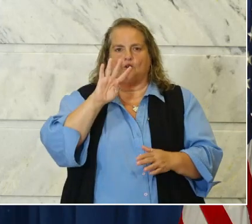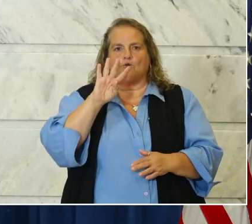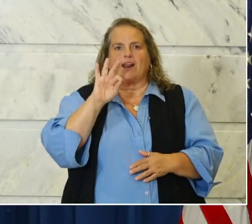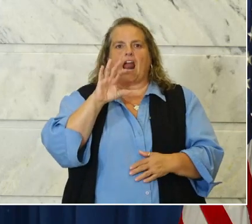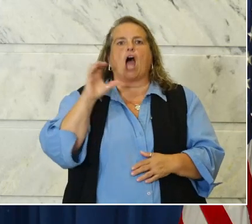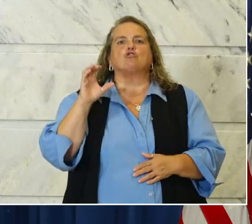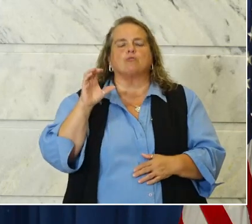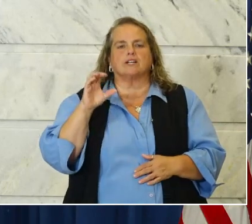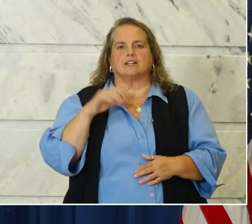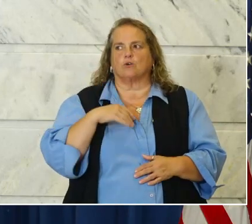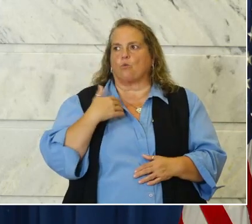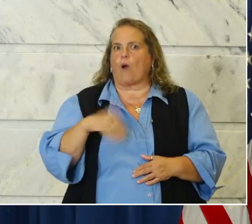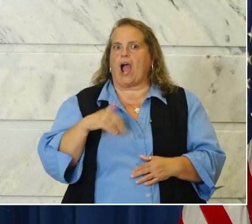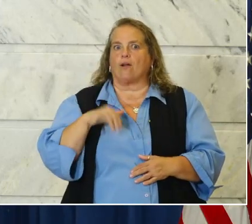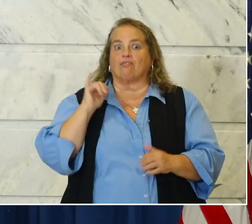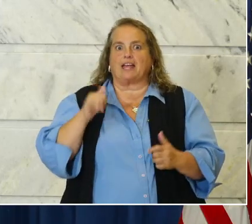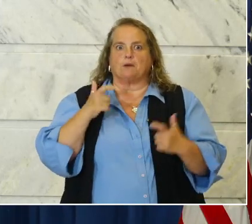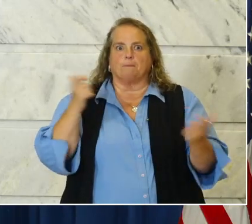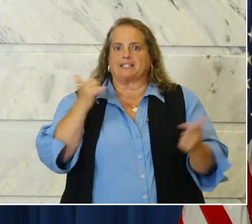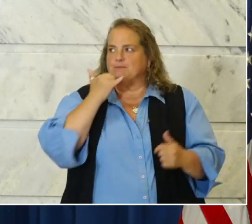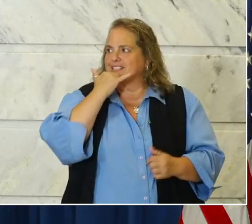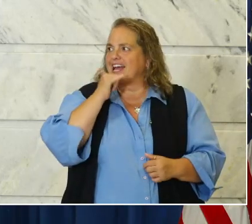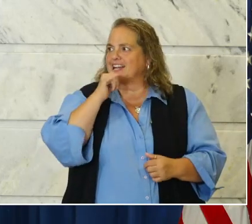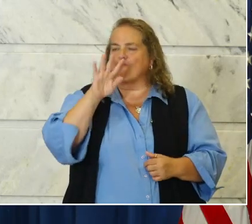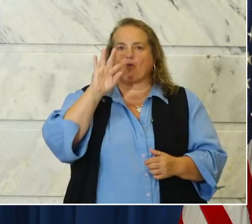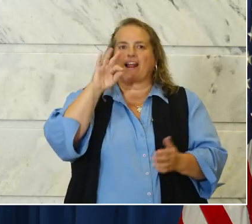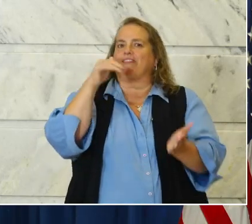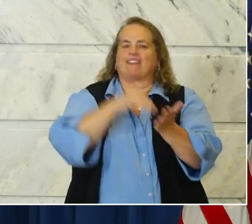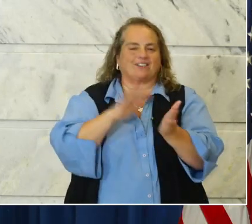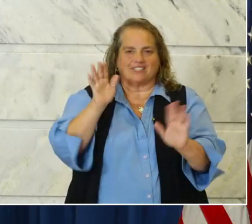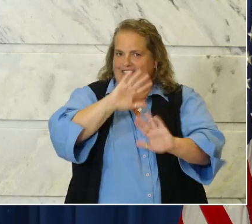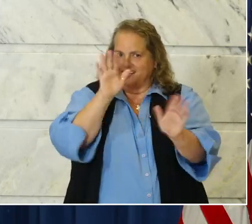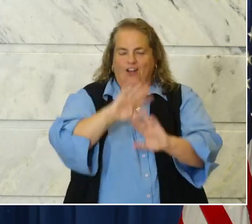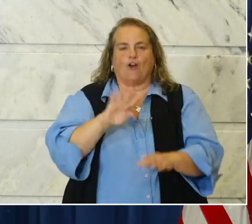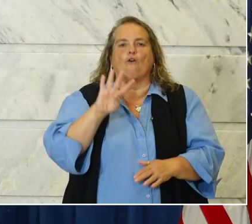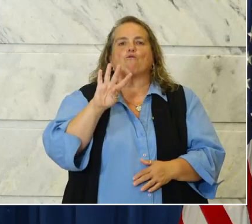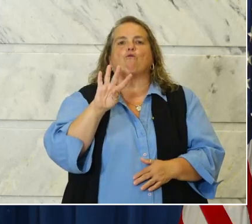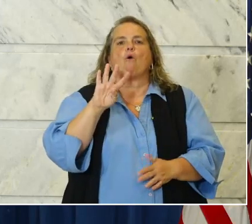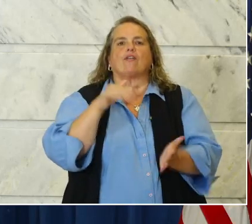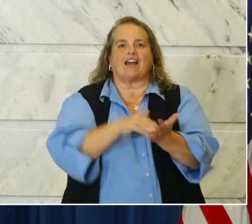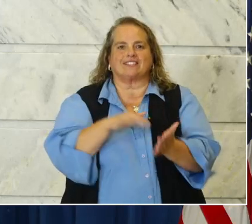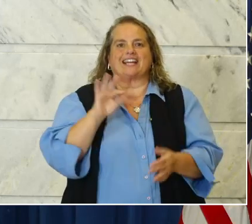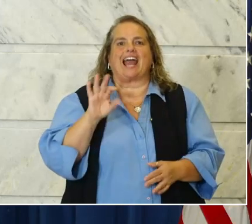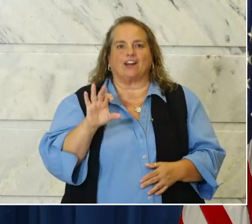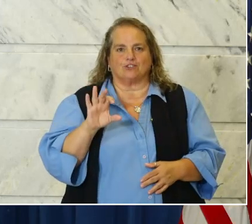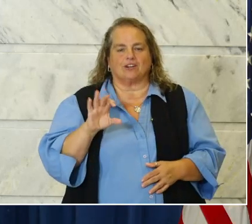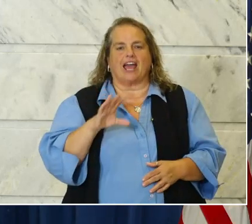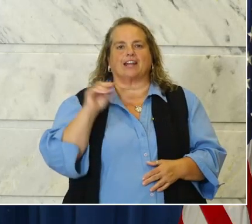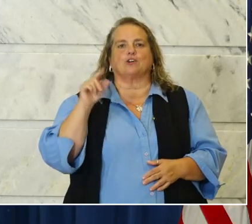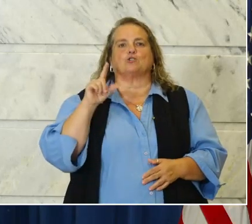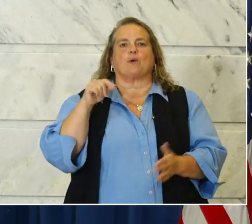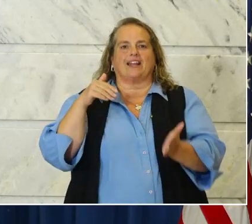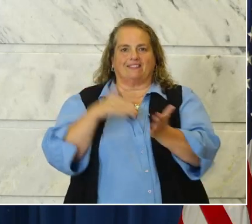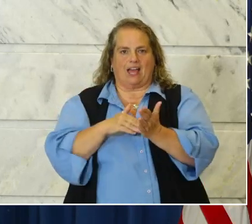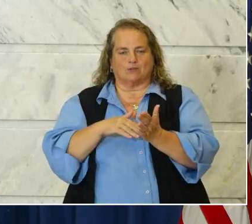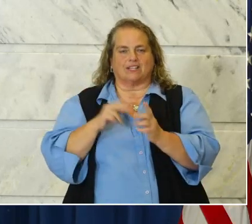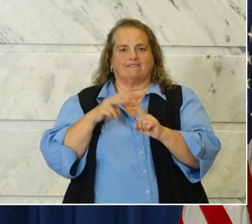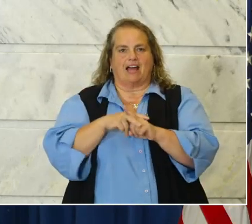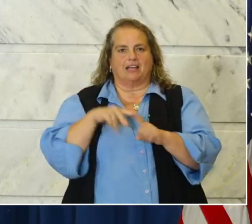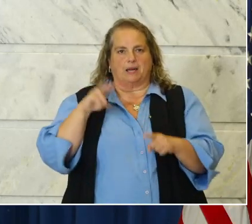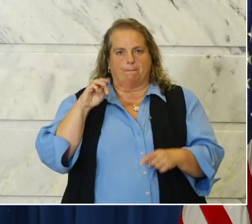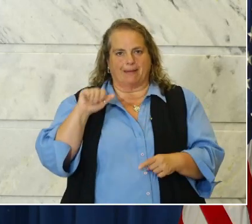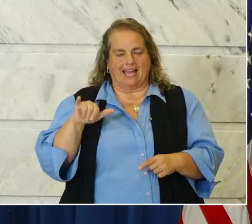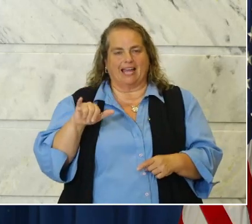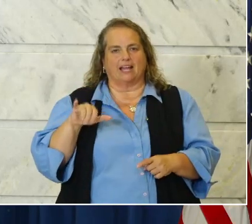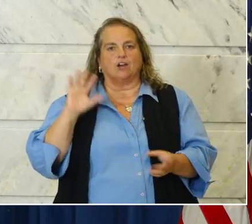4,900. That was a massive misspeak. And 20,000 filed in May. There's a total of that